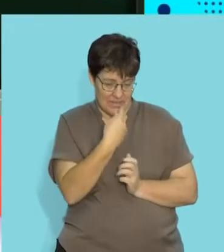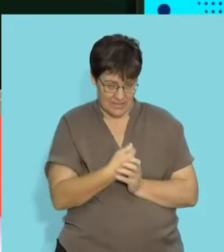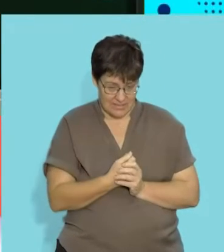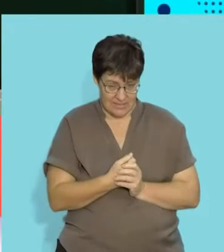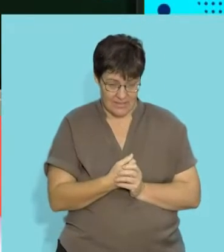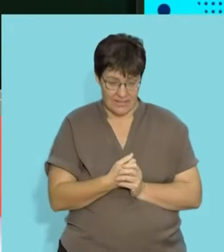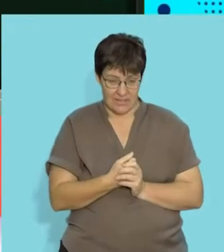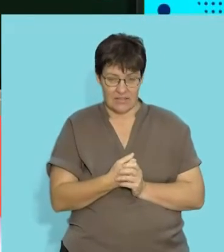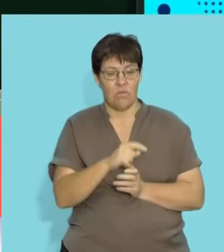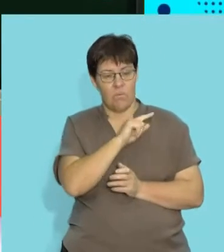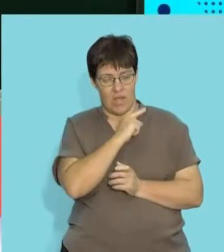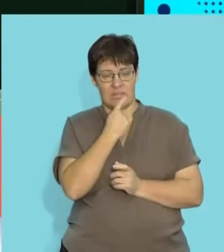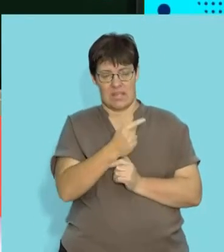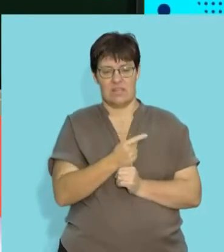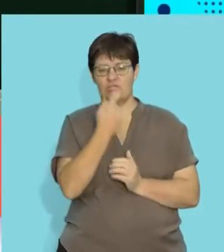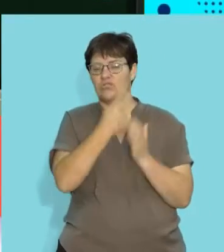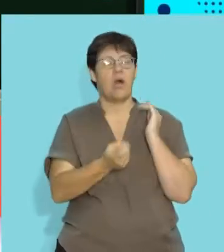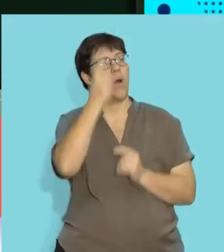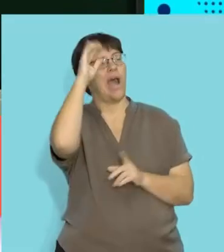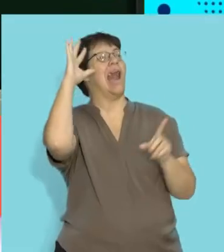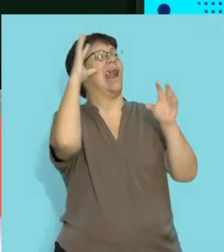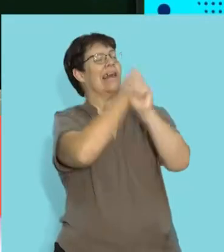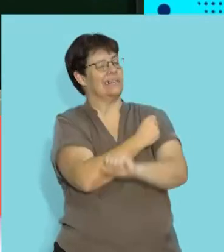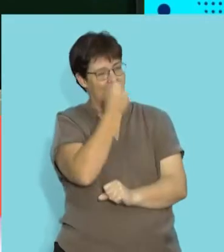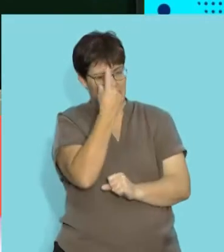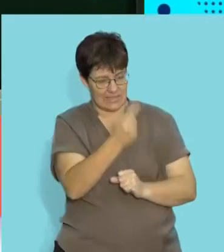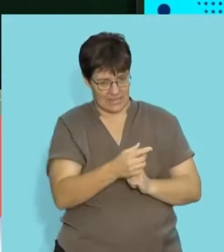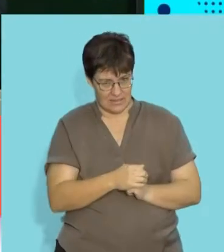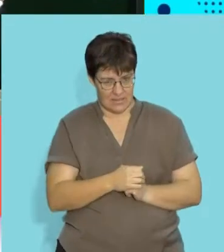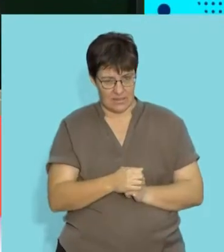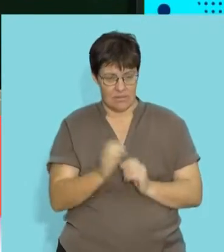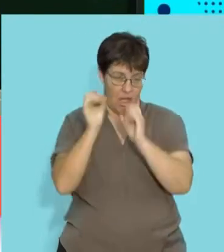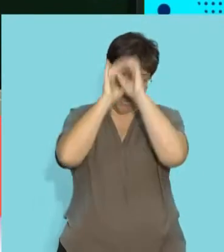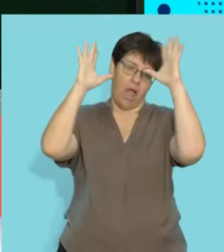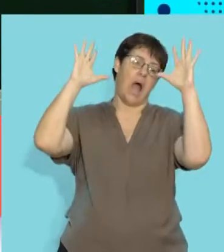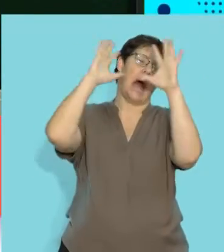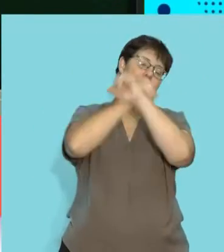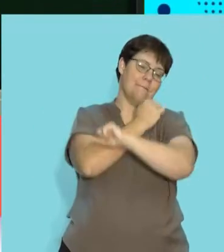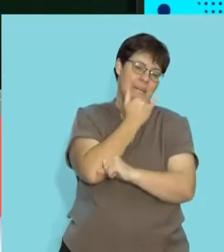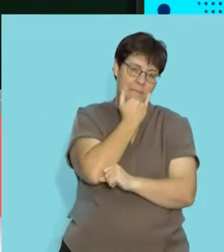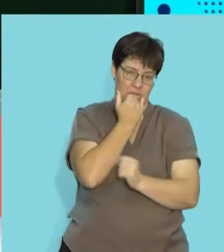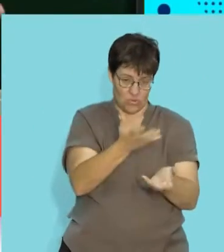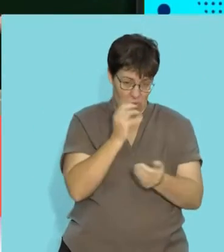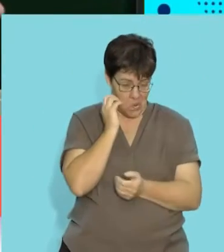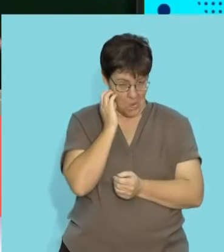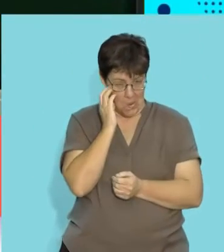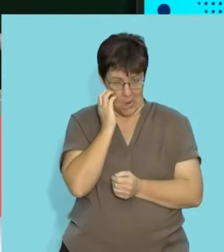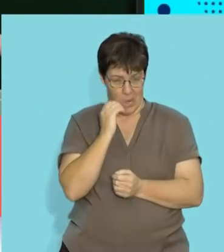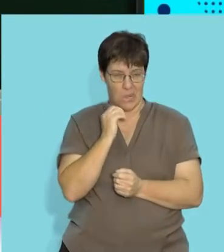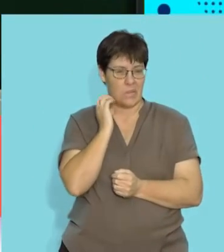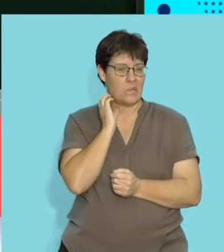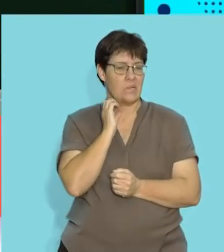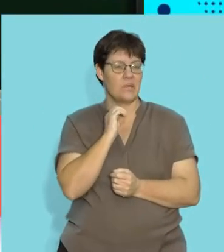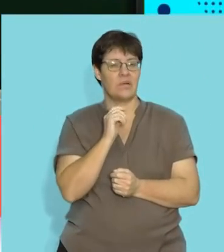smile, which is a happy face. So that's why we are saying it's a happy face, just for you to understand and see it visually with your